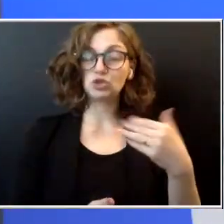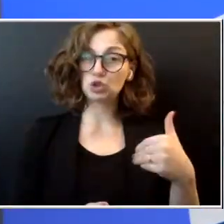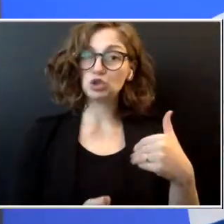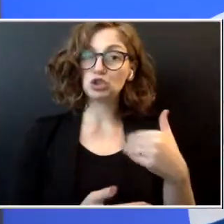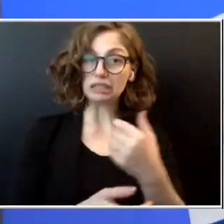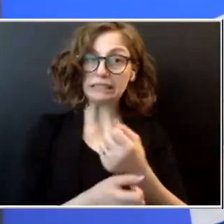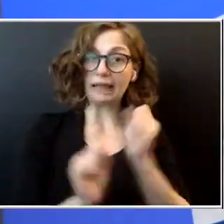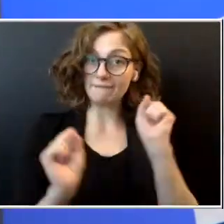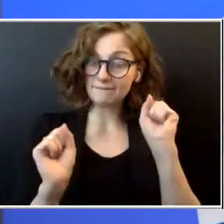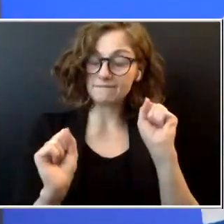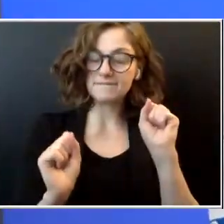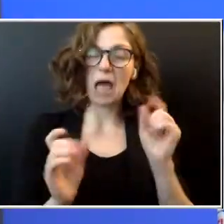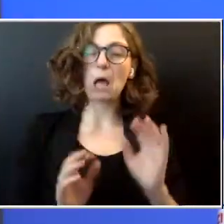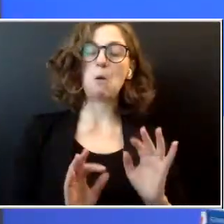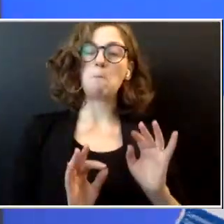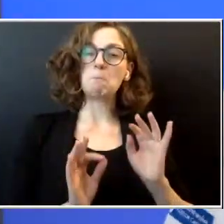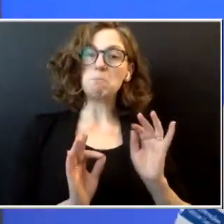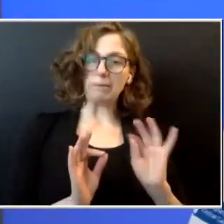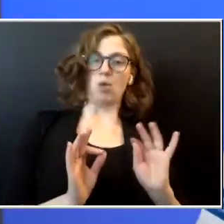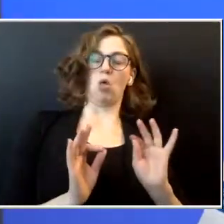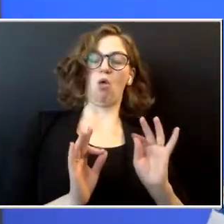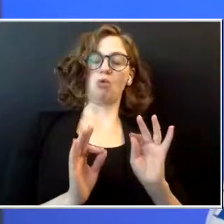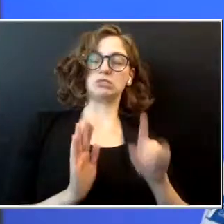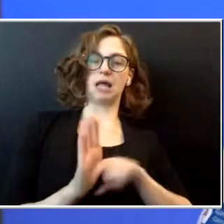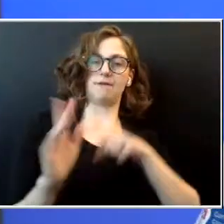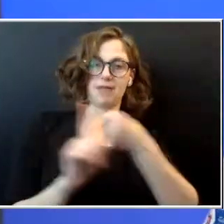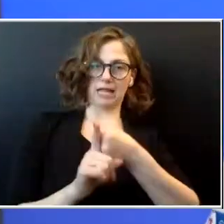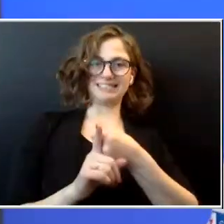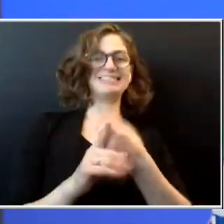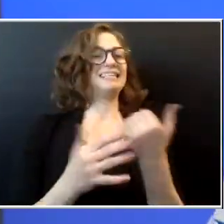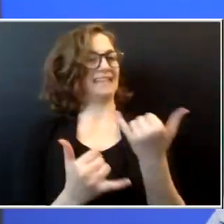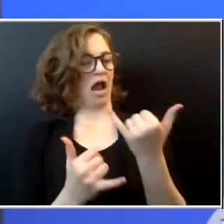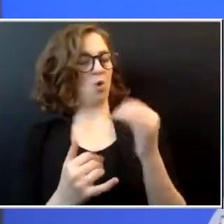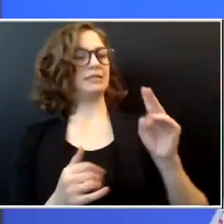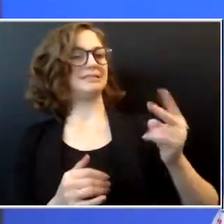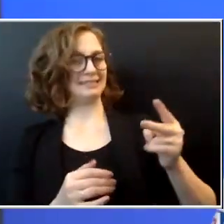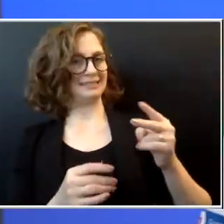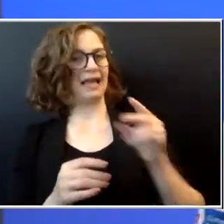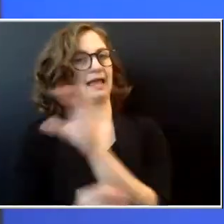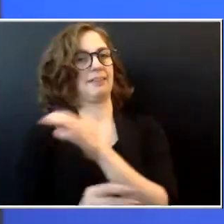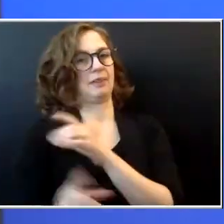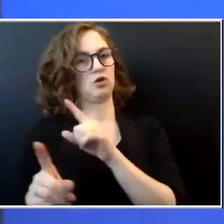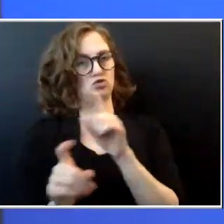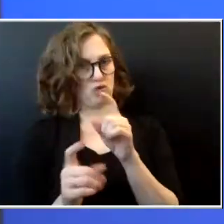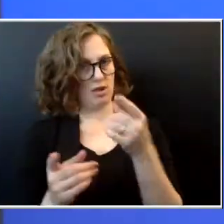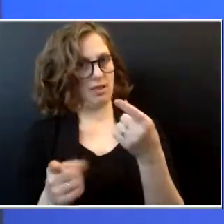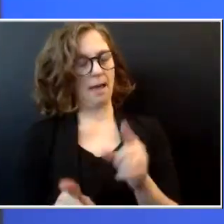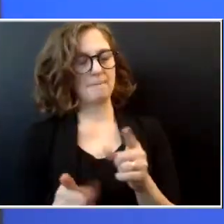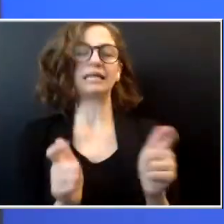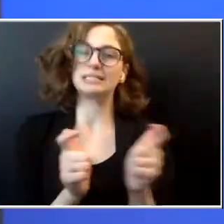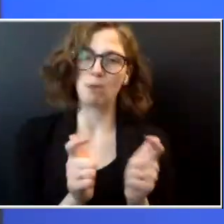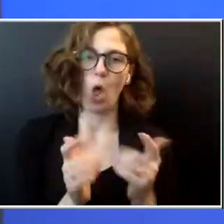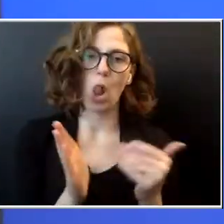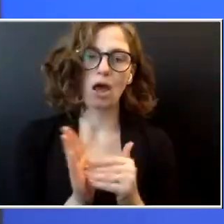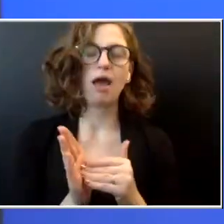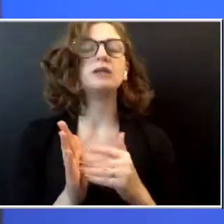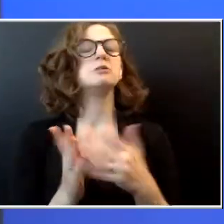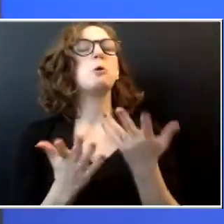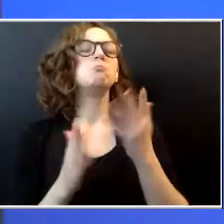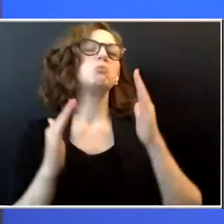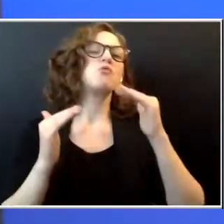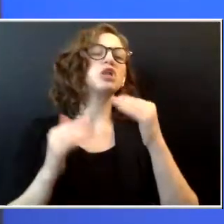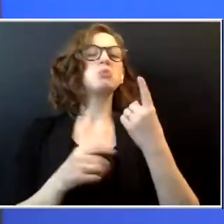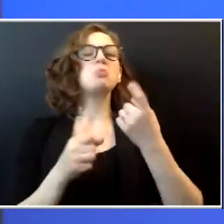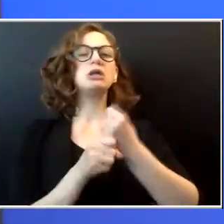now another small trial that's happening. I think we're going to get into clinical trials probably in a year or 2. Right now, we're doing sort of animal